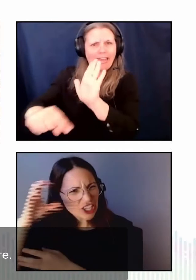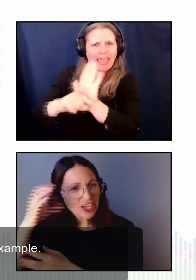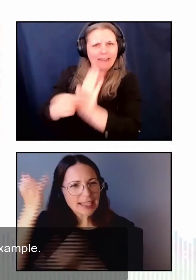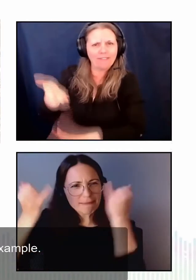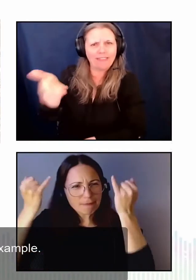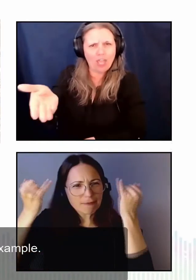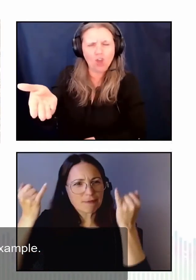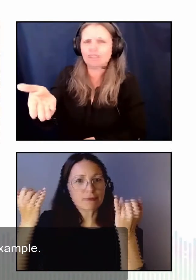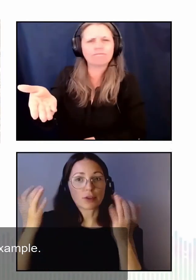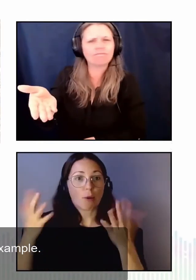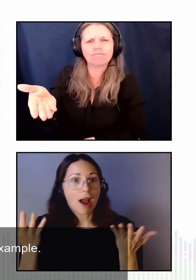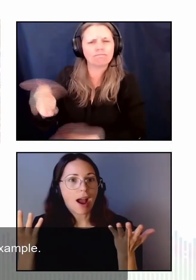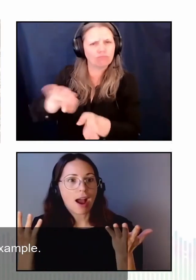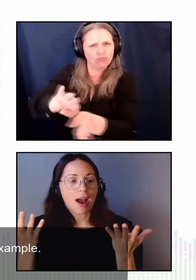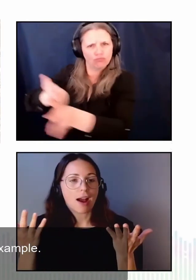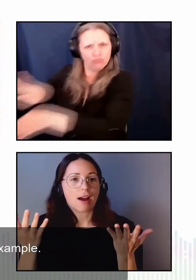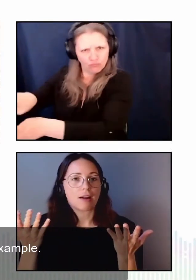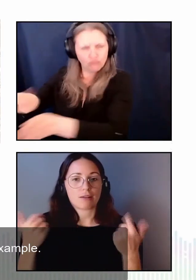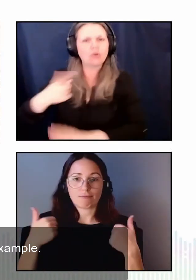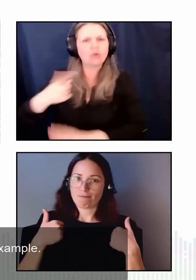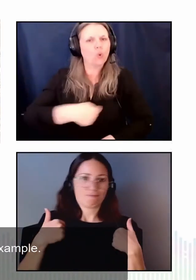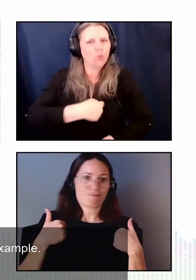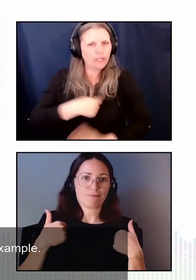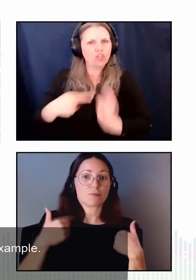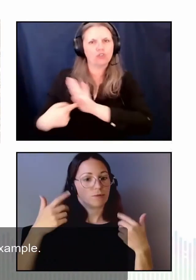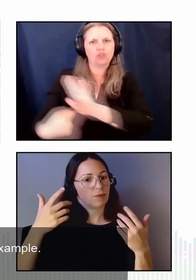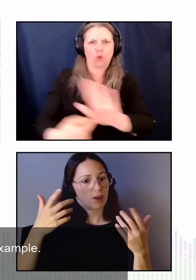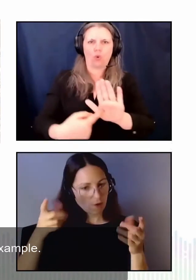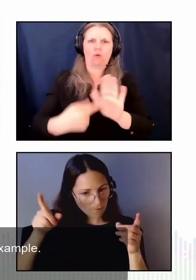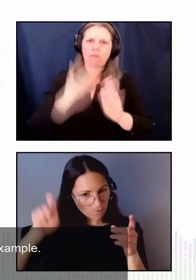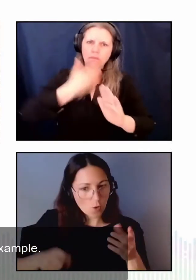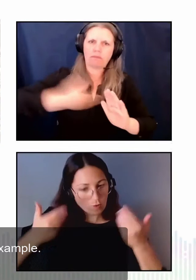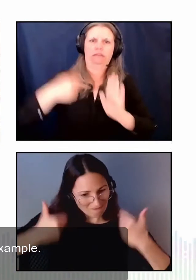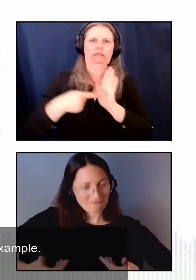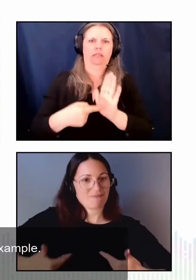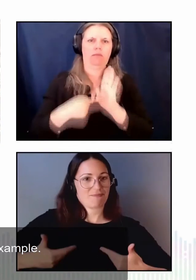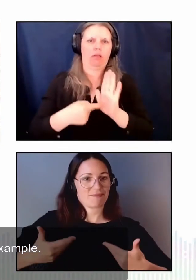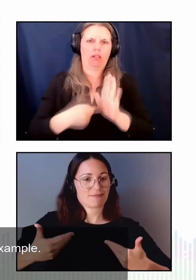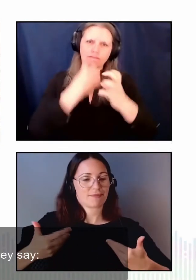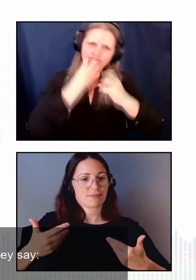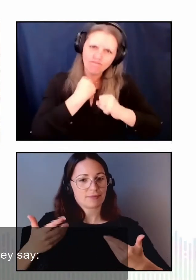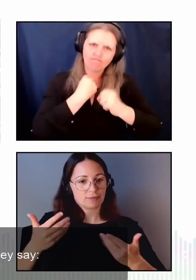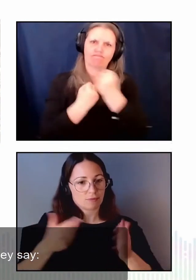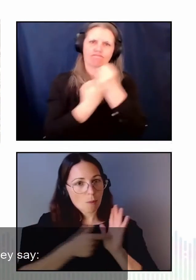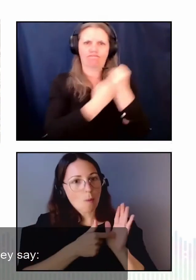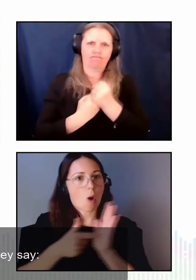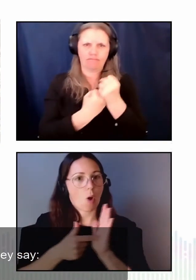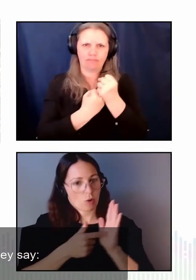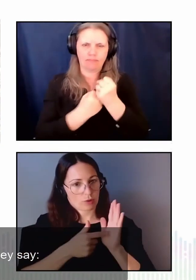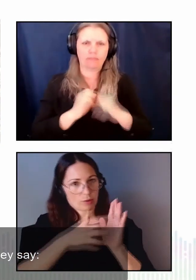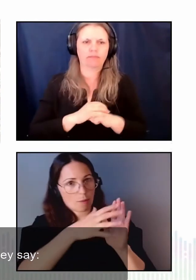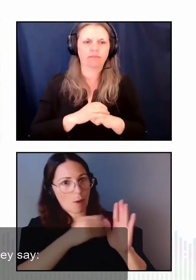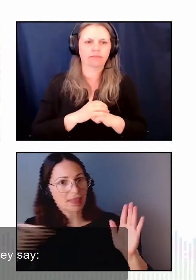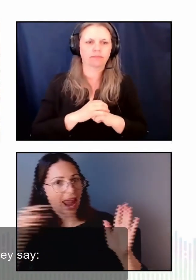are. This is who we are. And we lead by example. In the introduction by